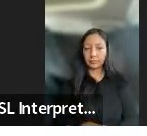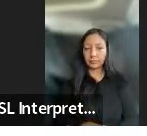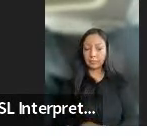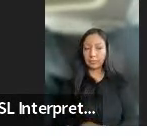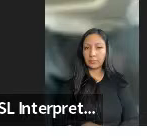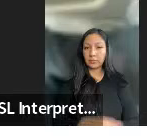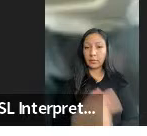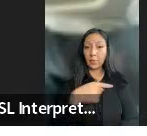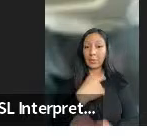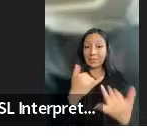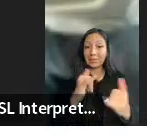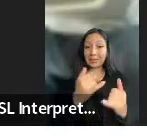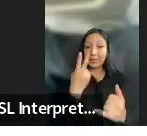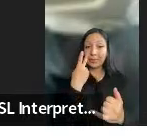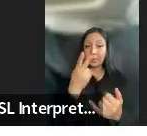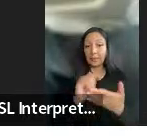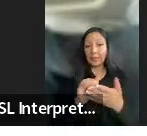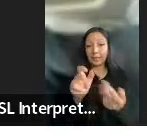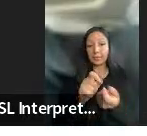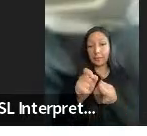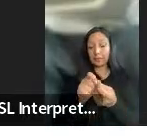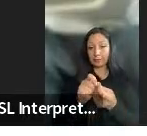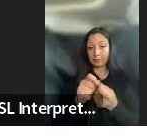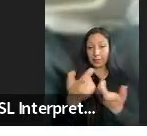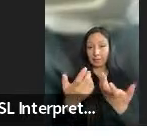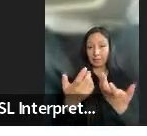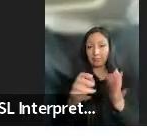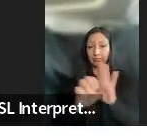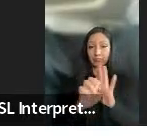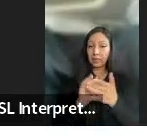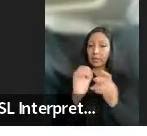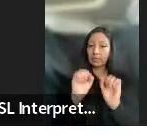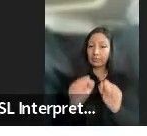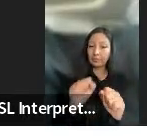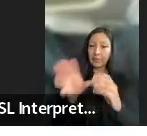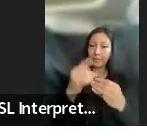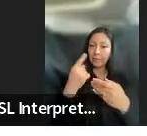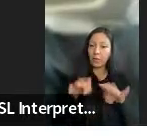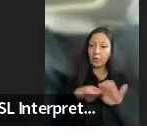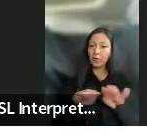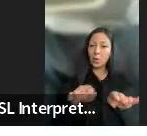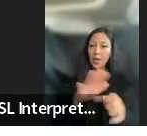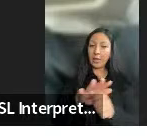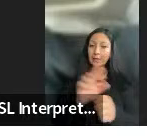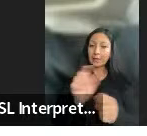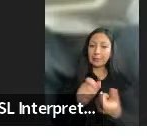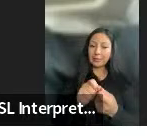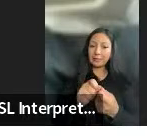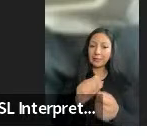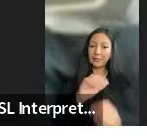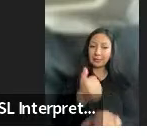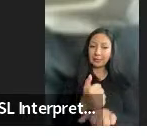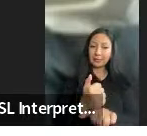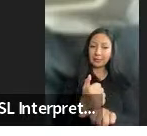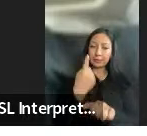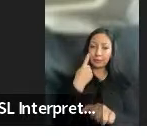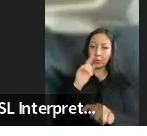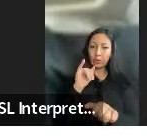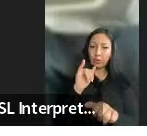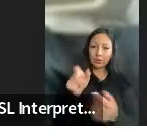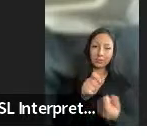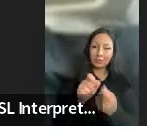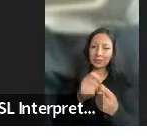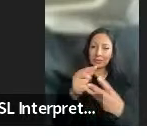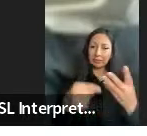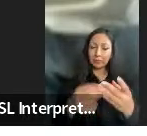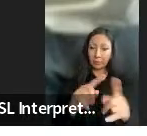We are still looking into certain instances where perhaps it would count as floor area given the particular installation particulars.